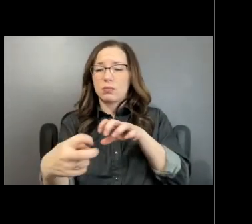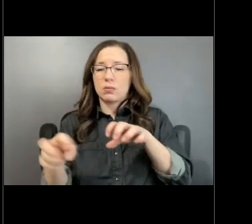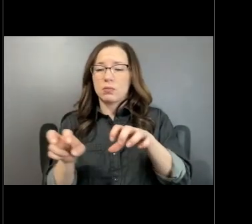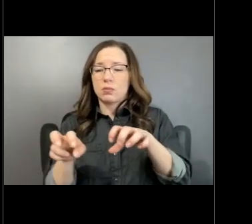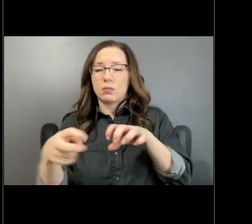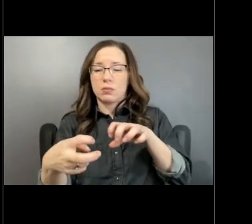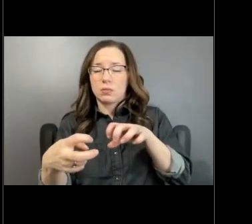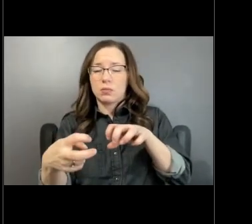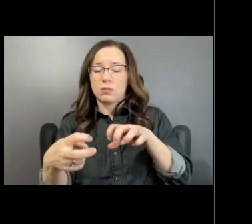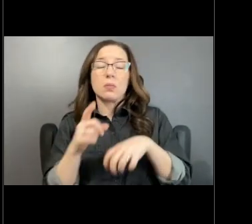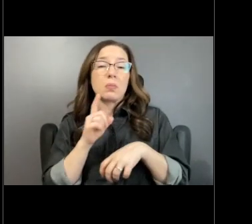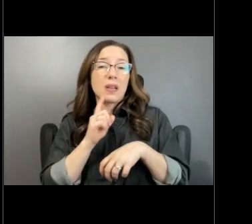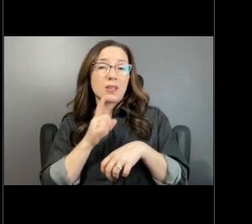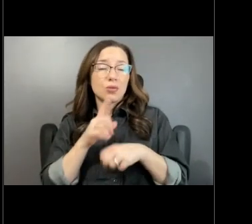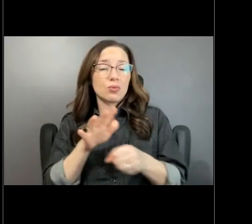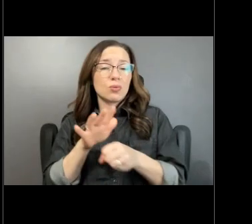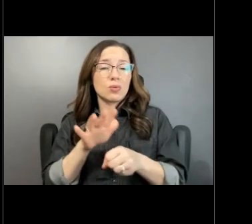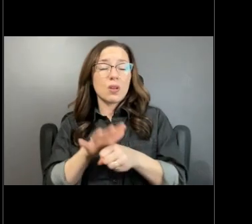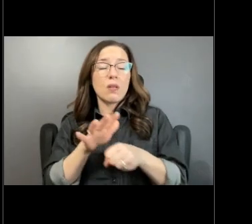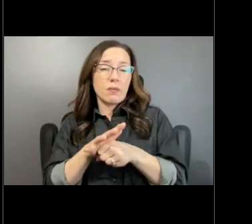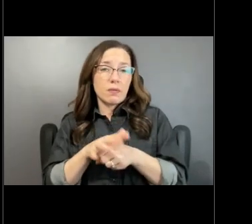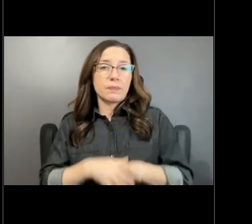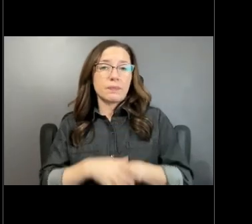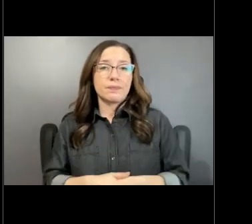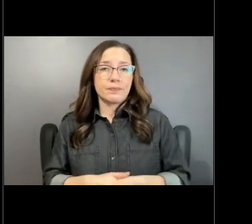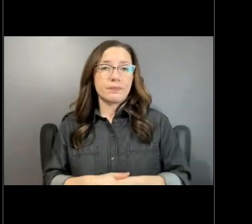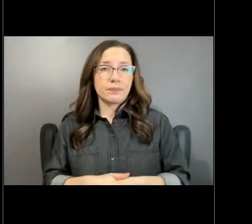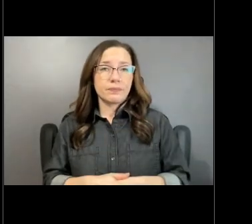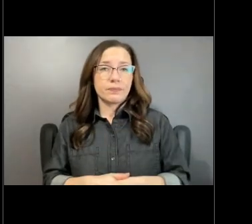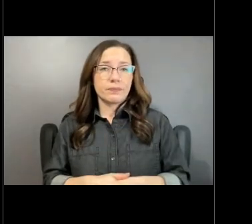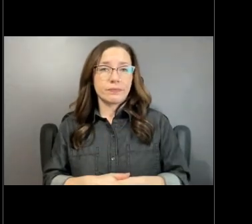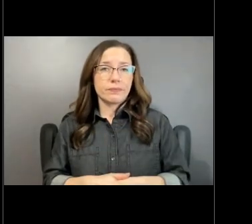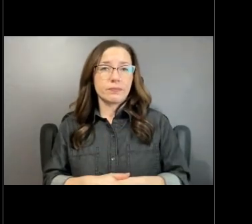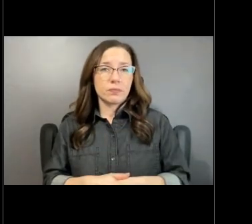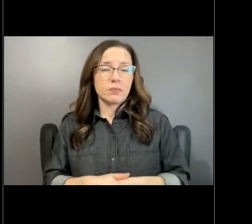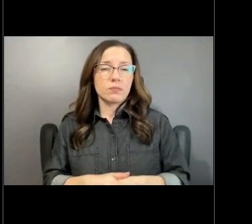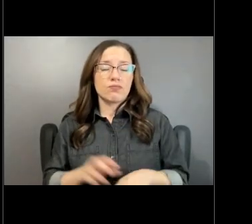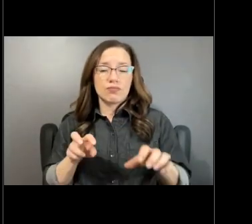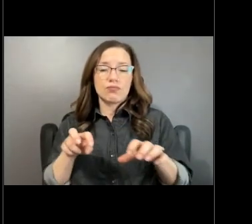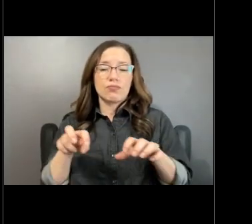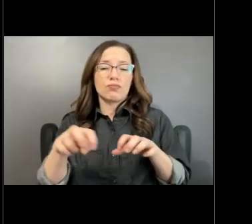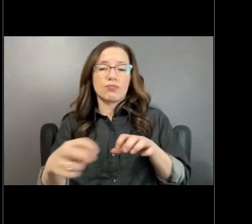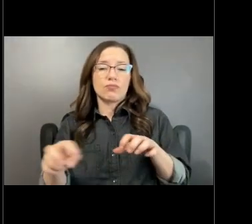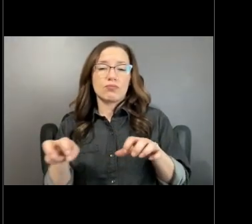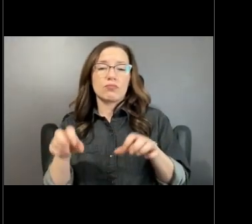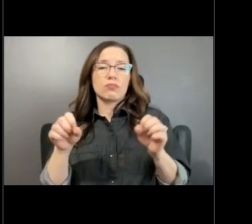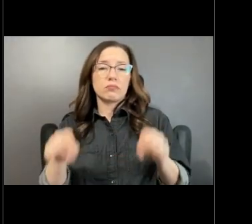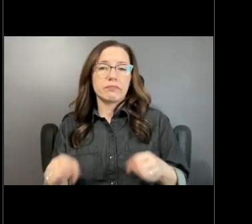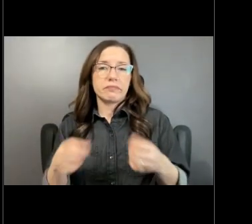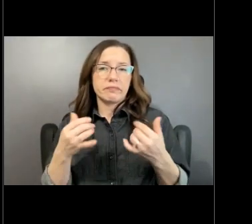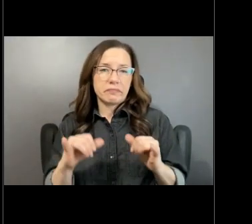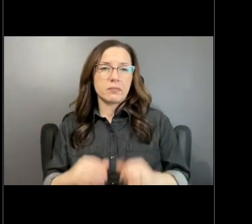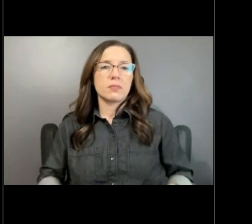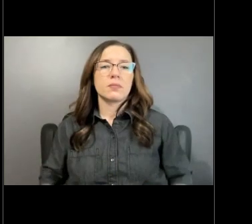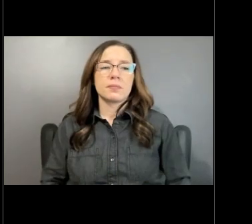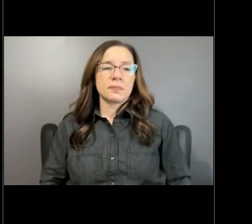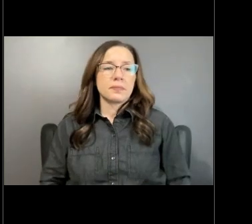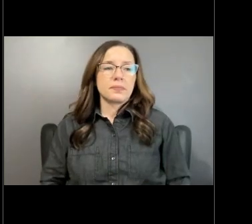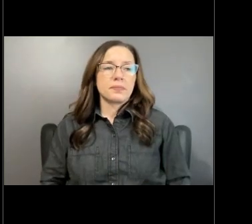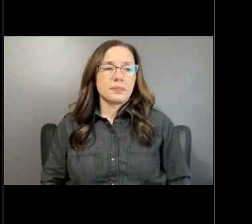This ensures sufficient space for maneuvering within the kitchen can be maintained.